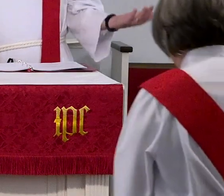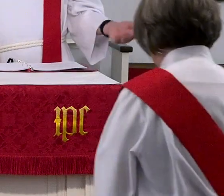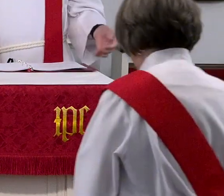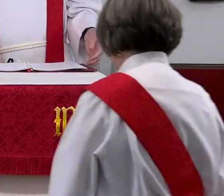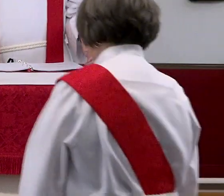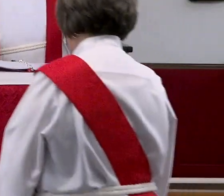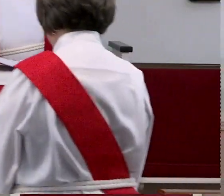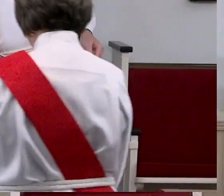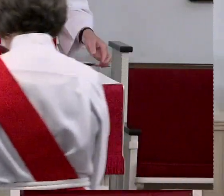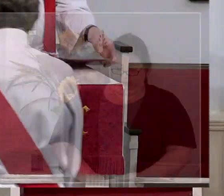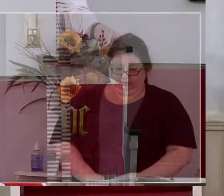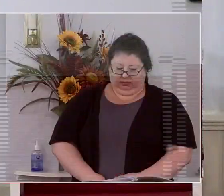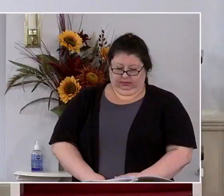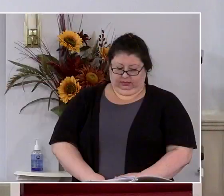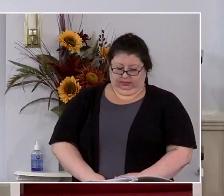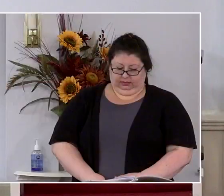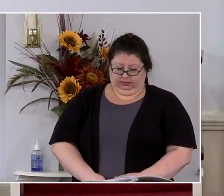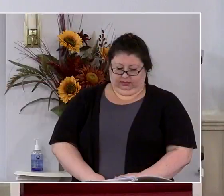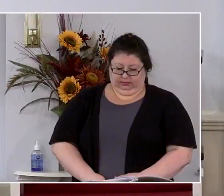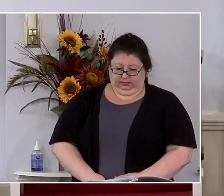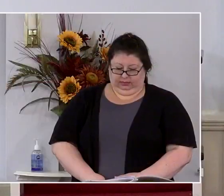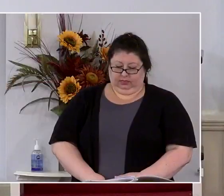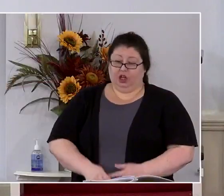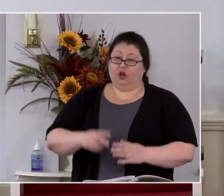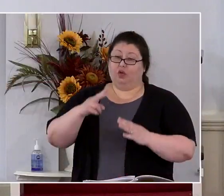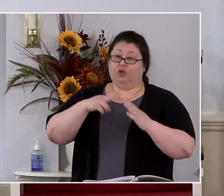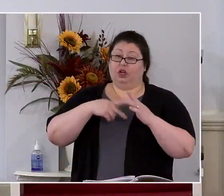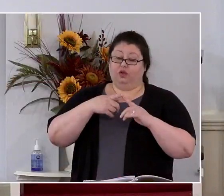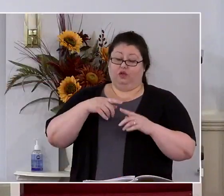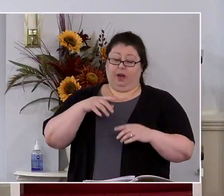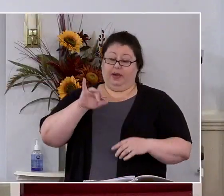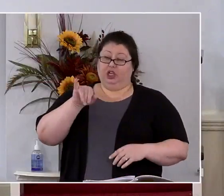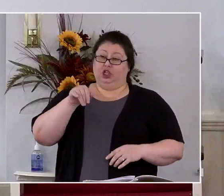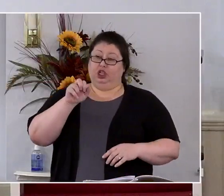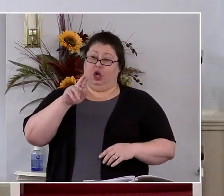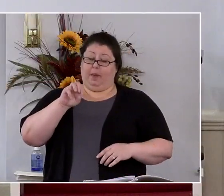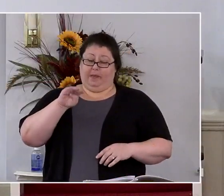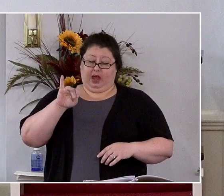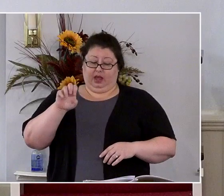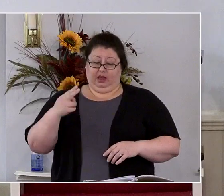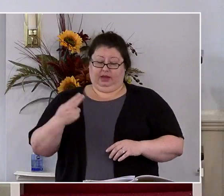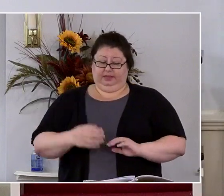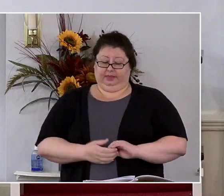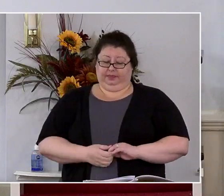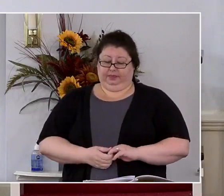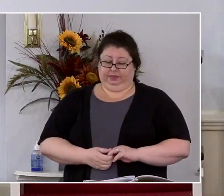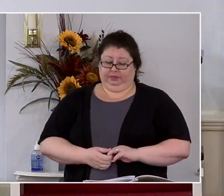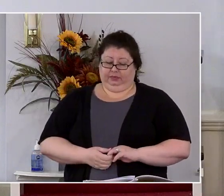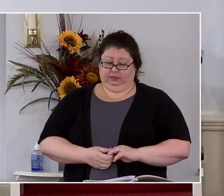may be seated. A reading from Jeremiah.